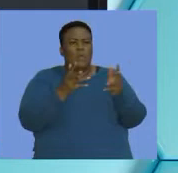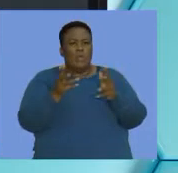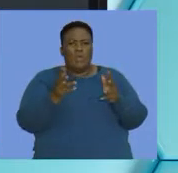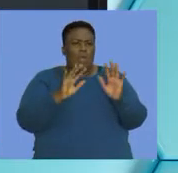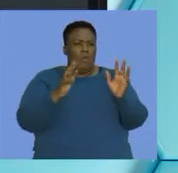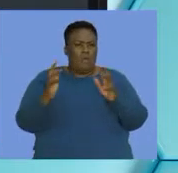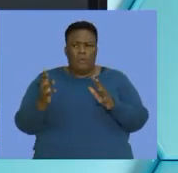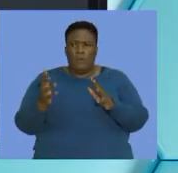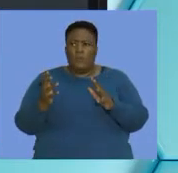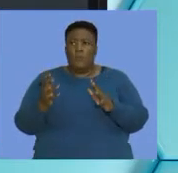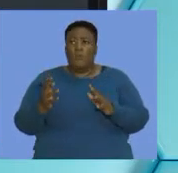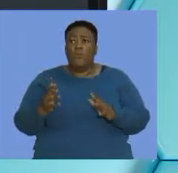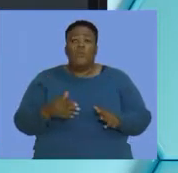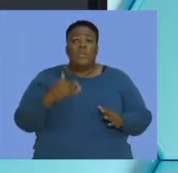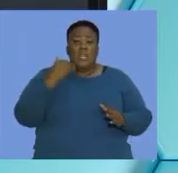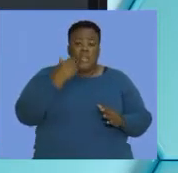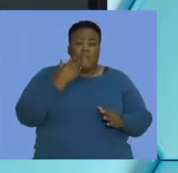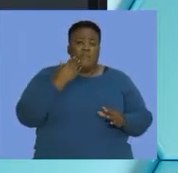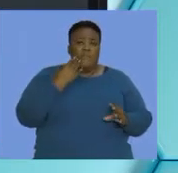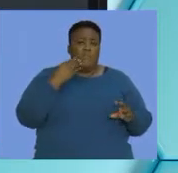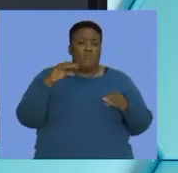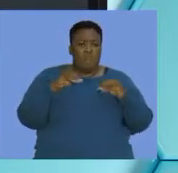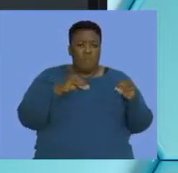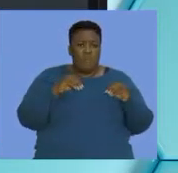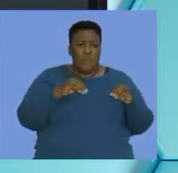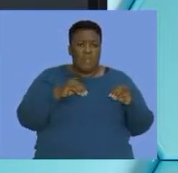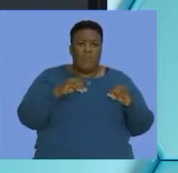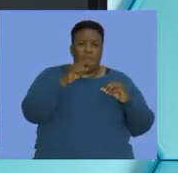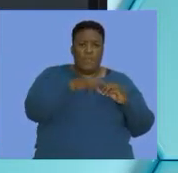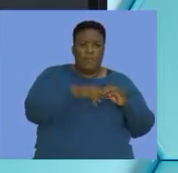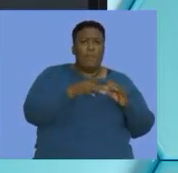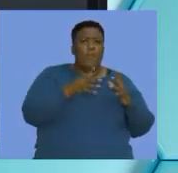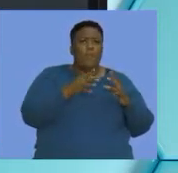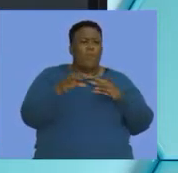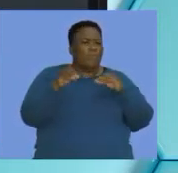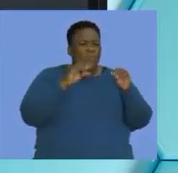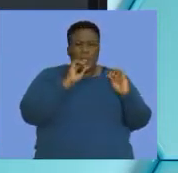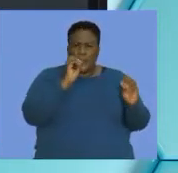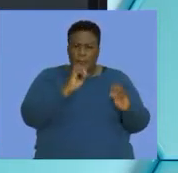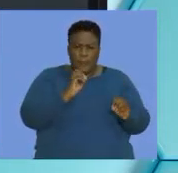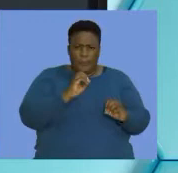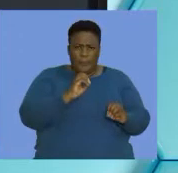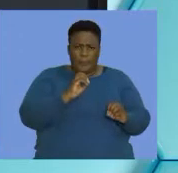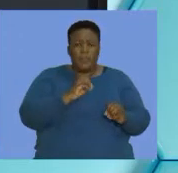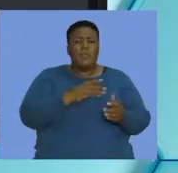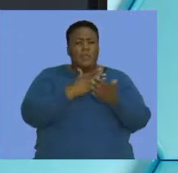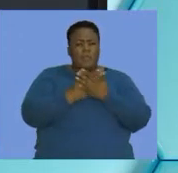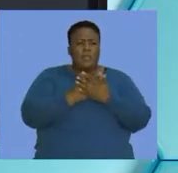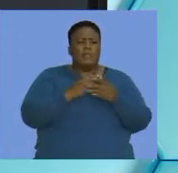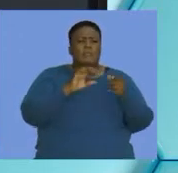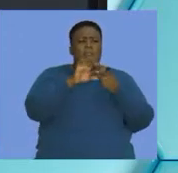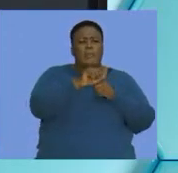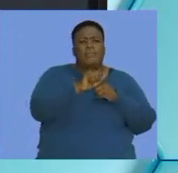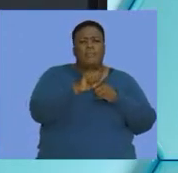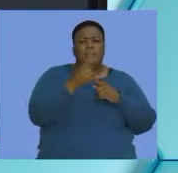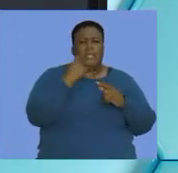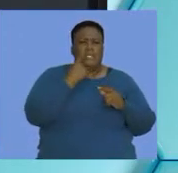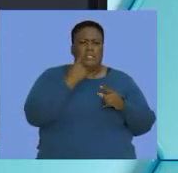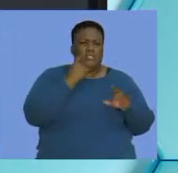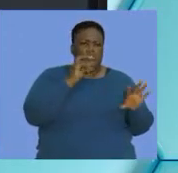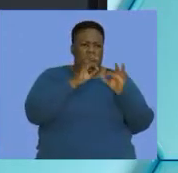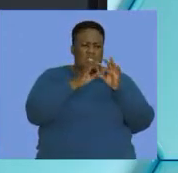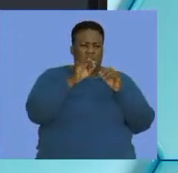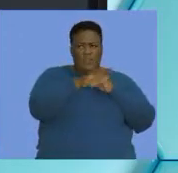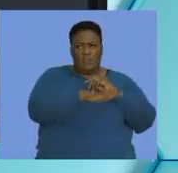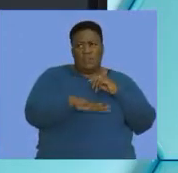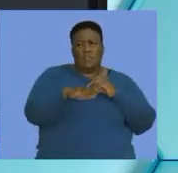their positions, so that should there be a movement of them or a lack of movement of these, they can be tracked down to a